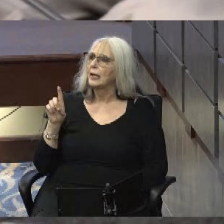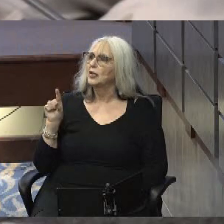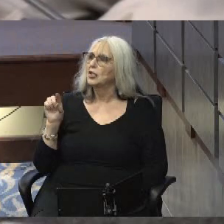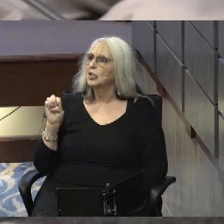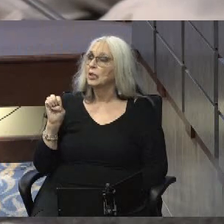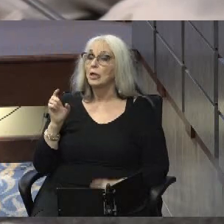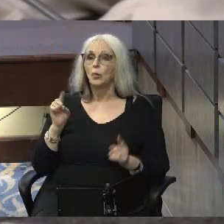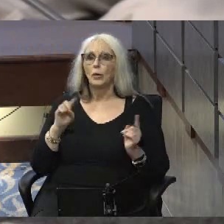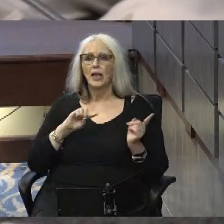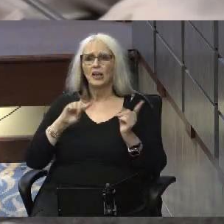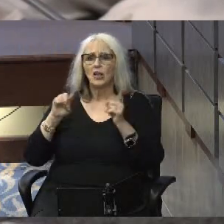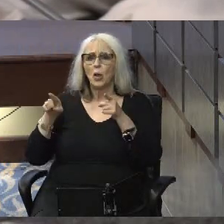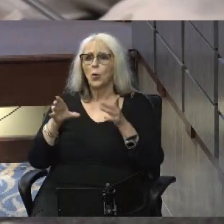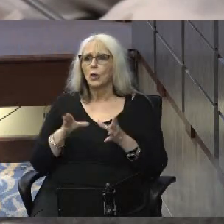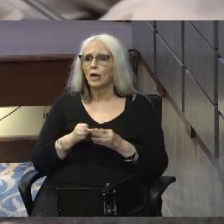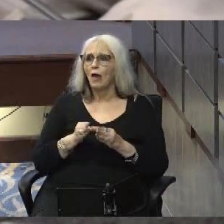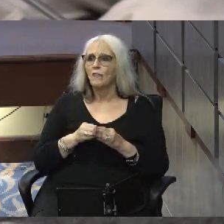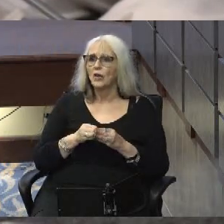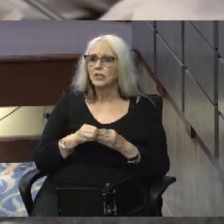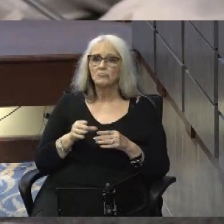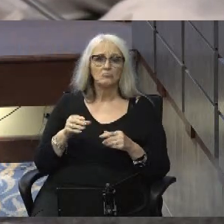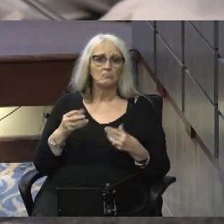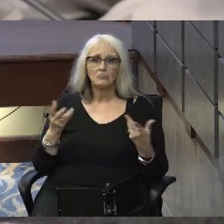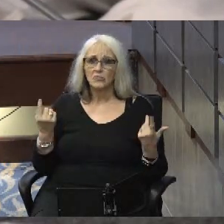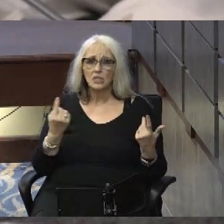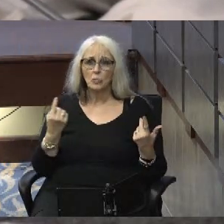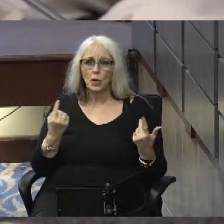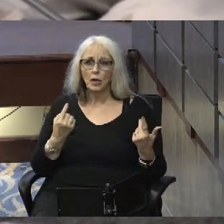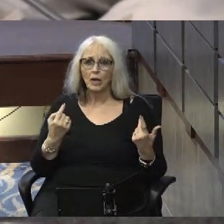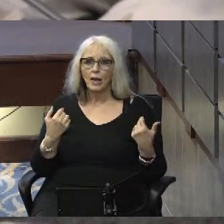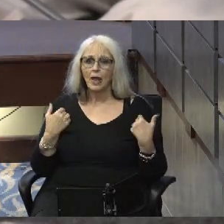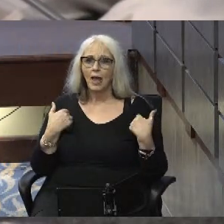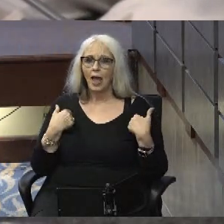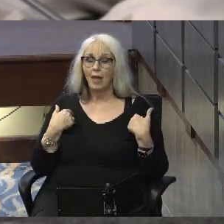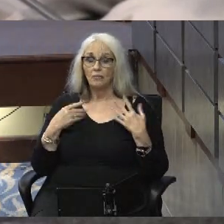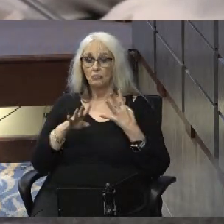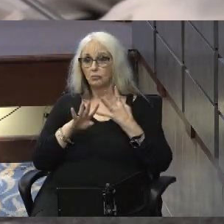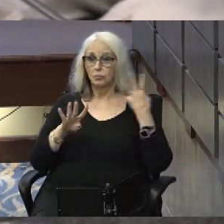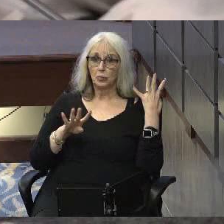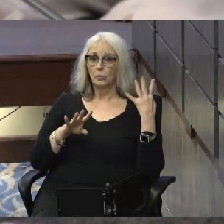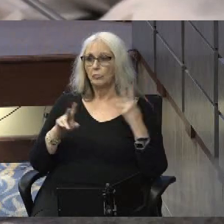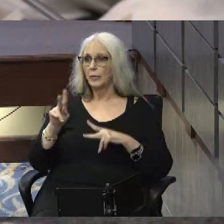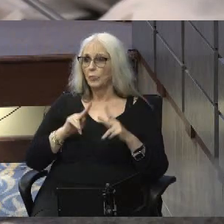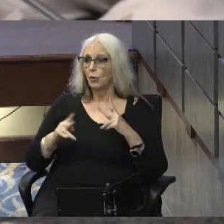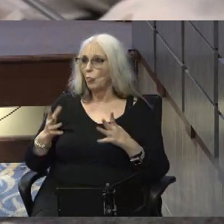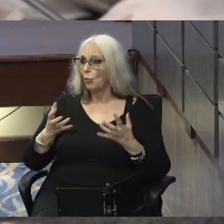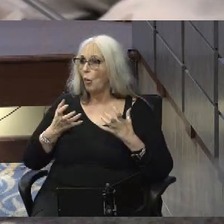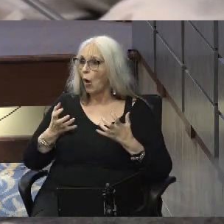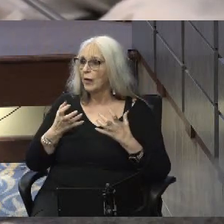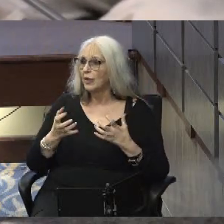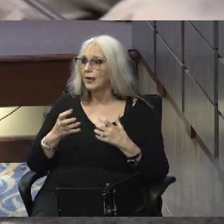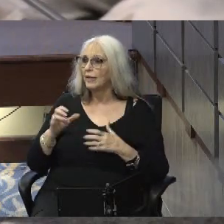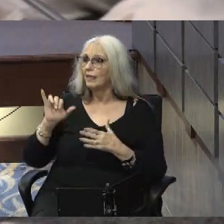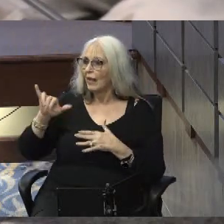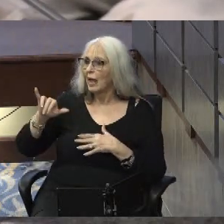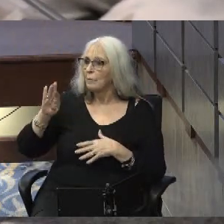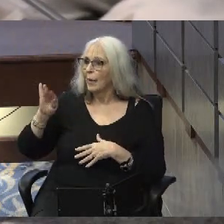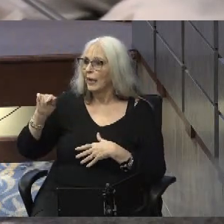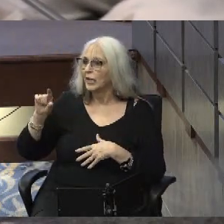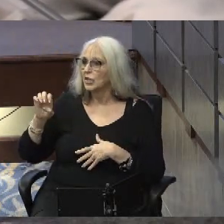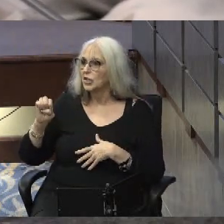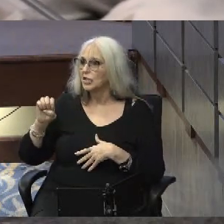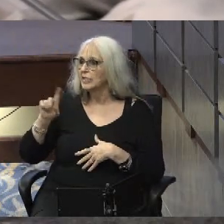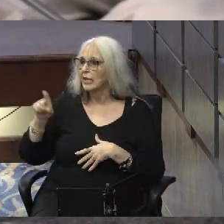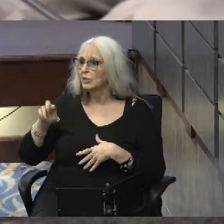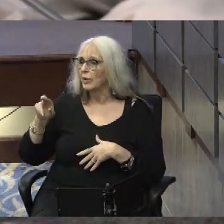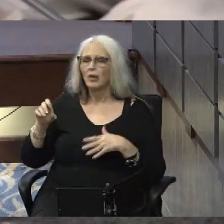went to a conference or a meeting, I'd have a line of folks wanting the Texas Ranger badge. And I had to tell